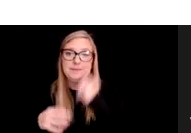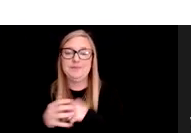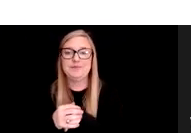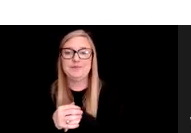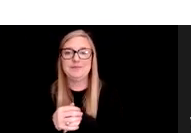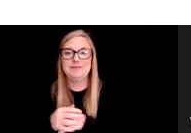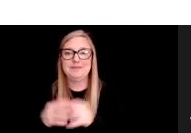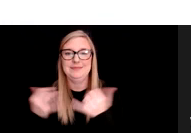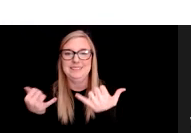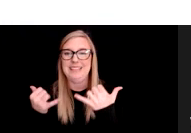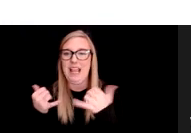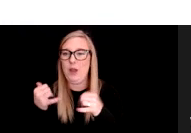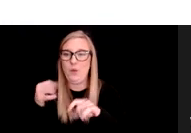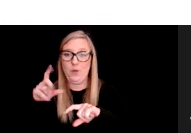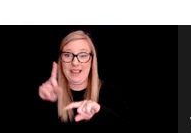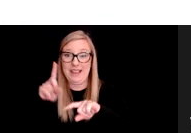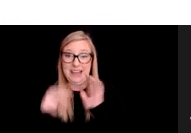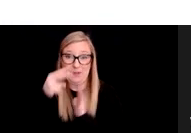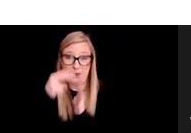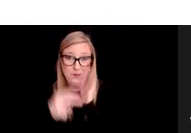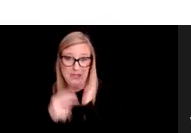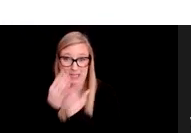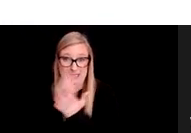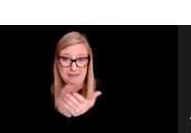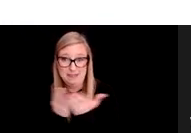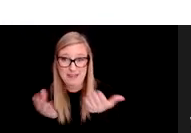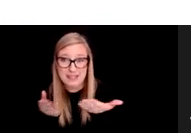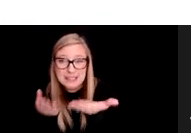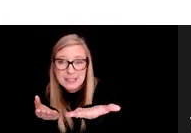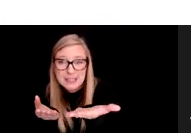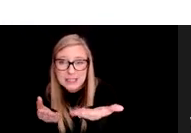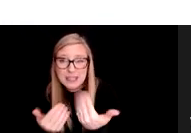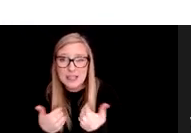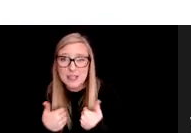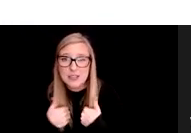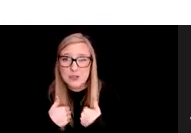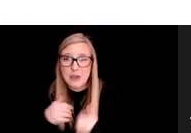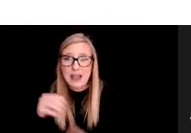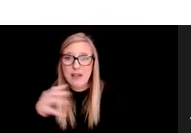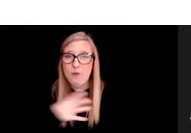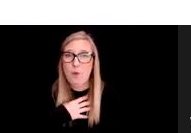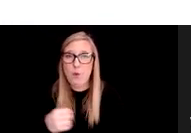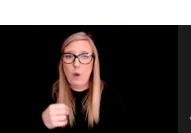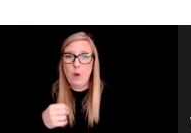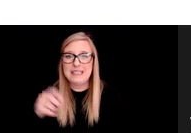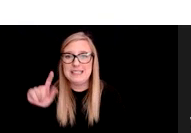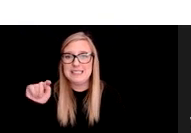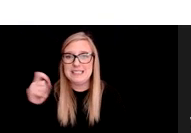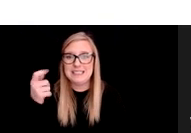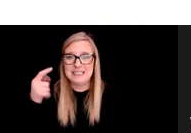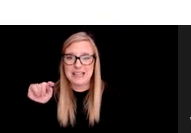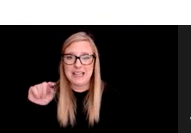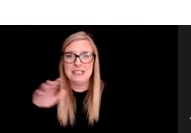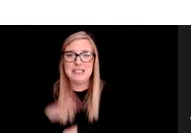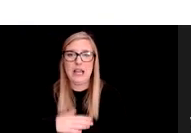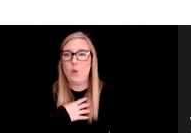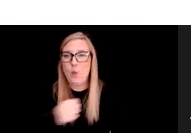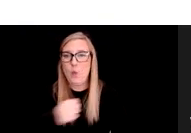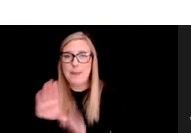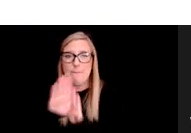are actually unable to even read some of those things because now we have white text on a white background because it broke out of that,